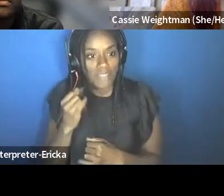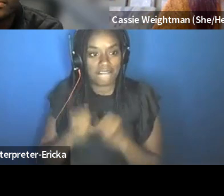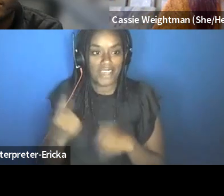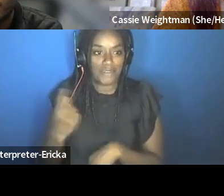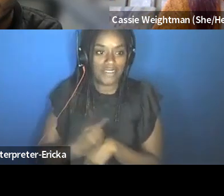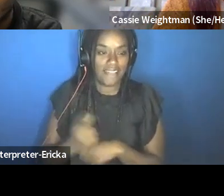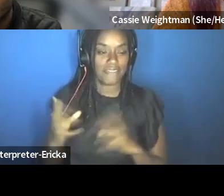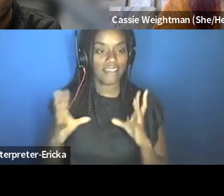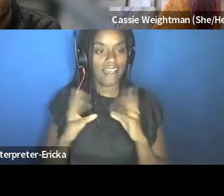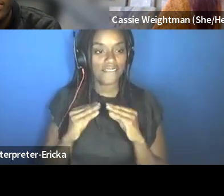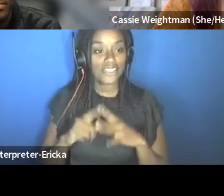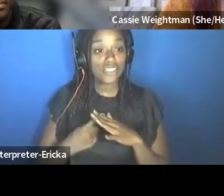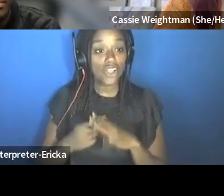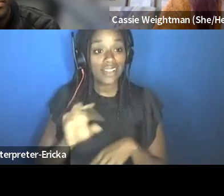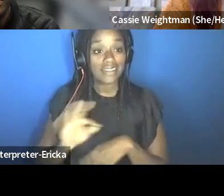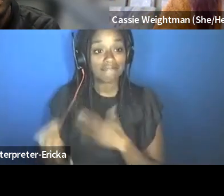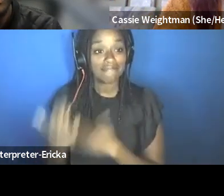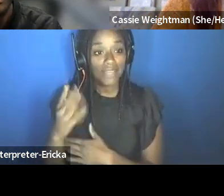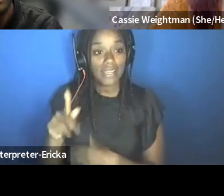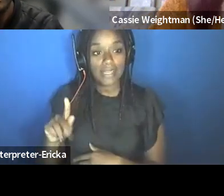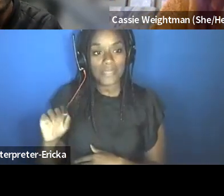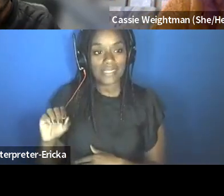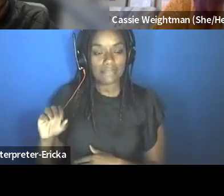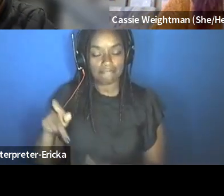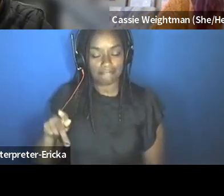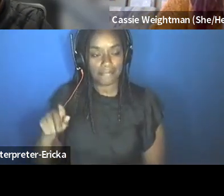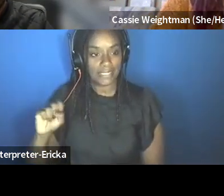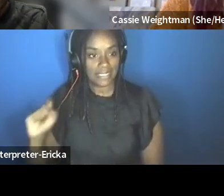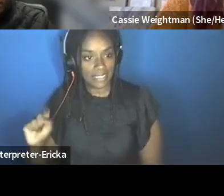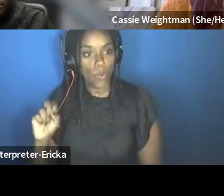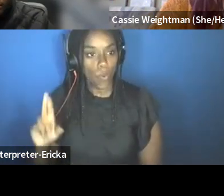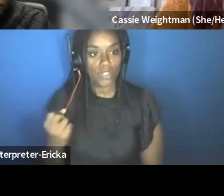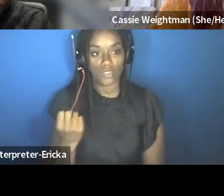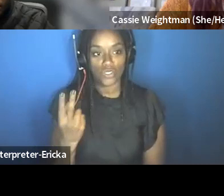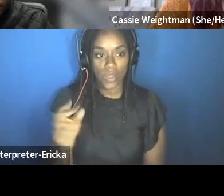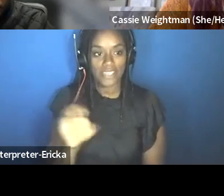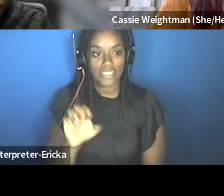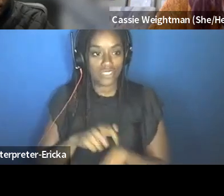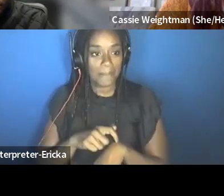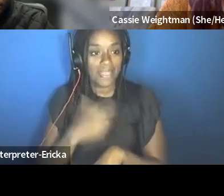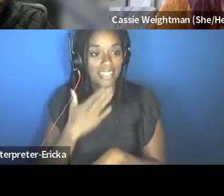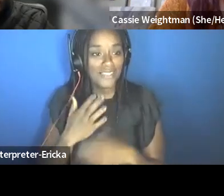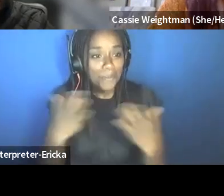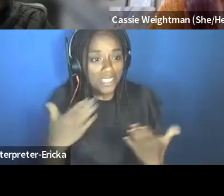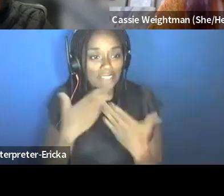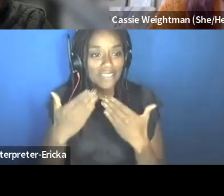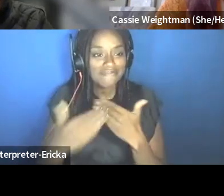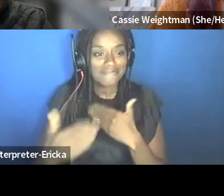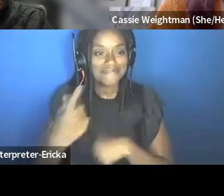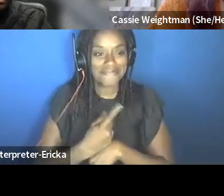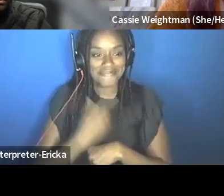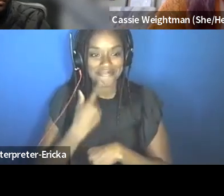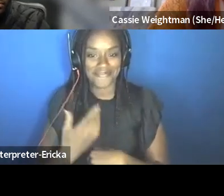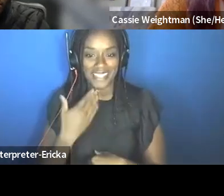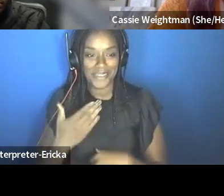the conference, starting at 9 a.m. Pacific or 12 p.m. Eastern. Thanks so much and have a good rest of your day. Thanks.